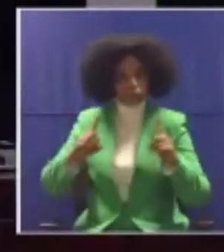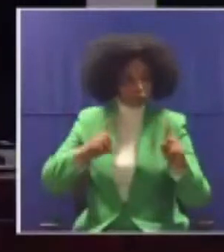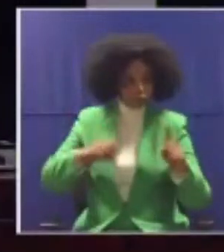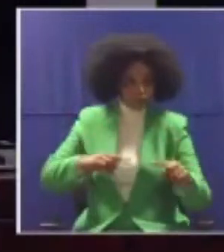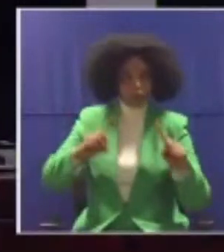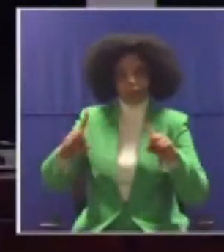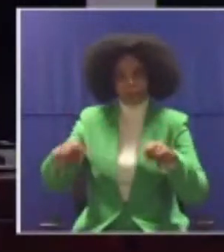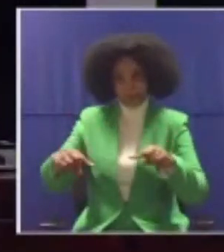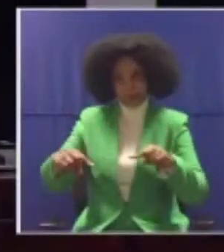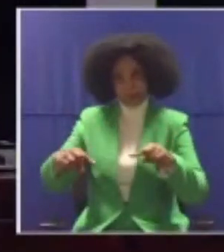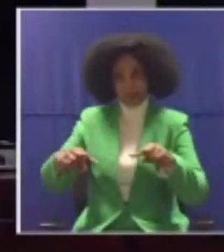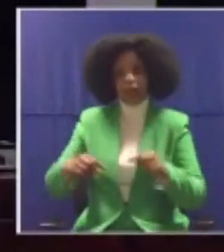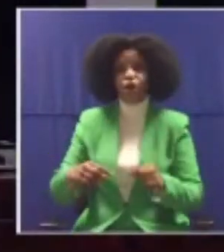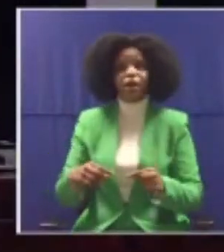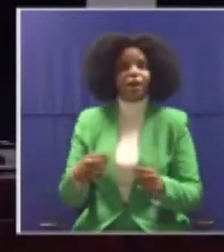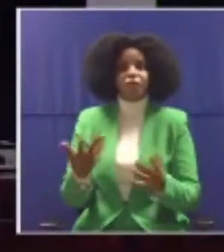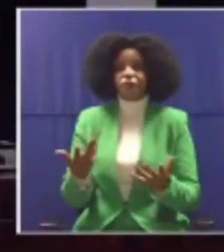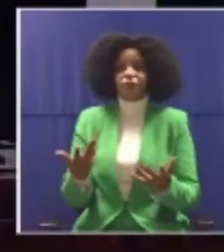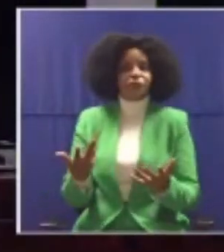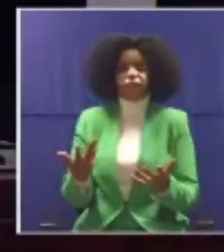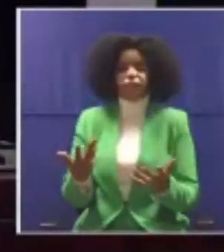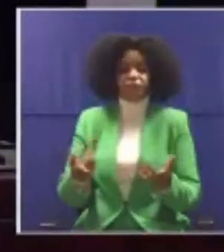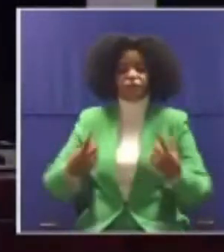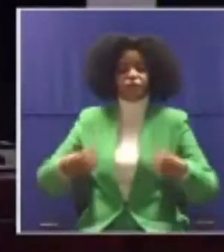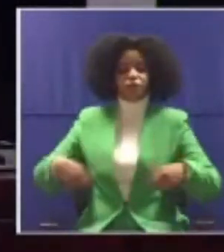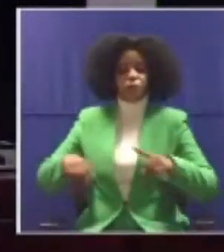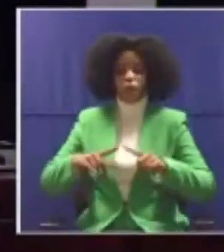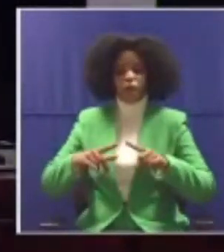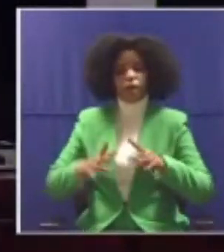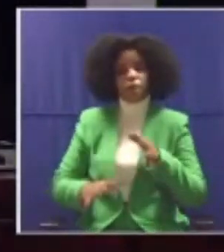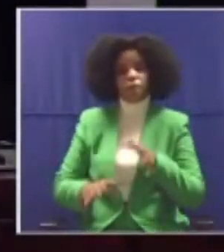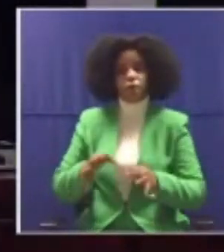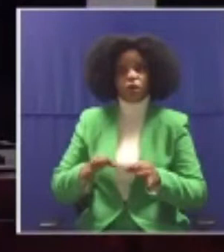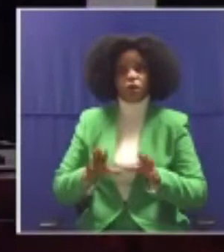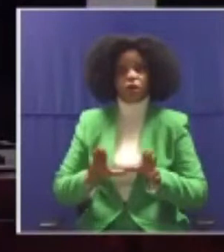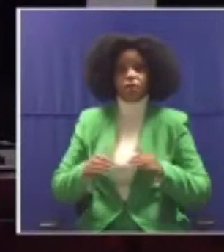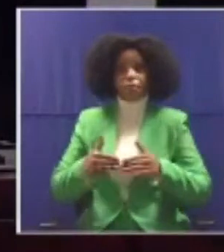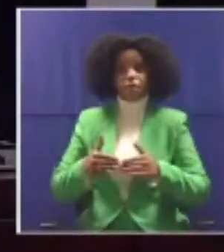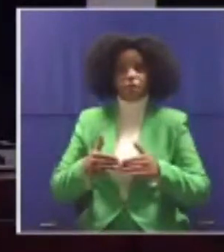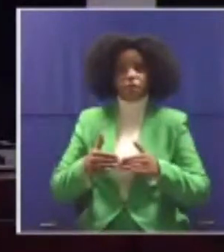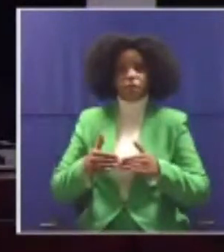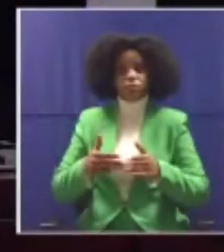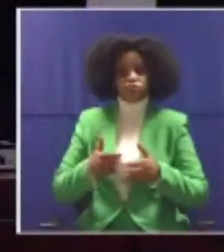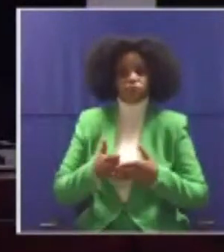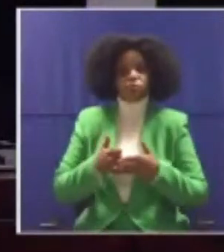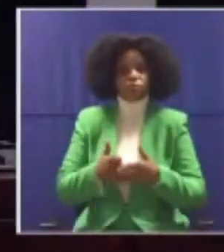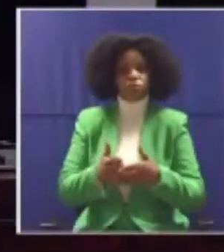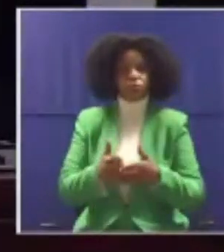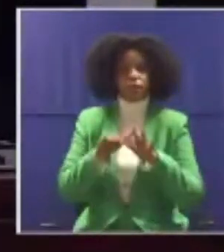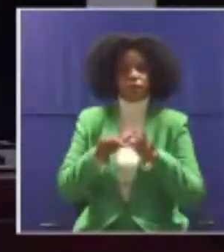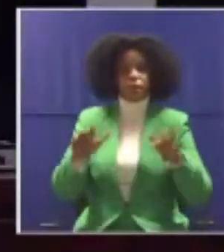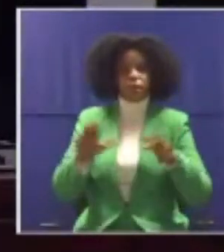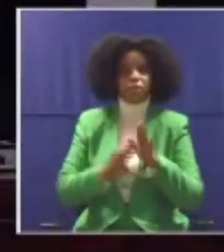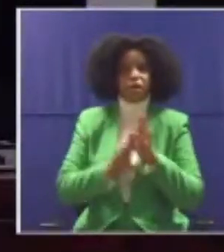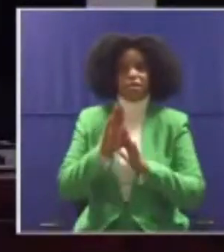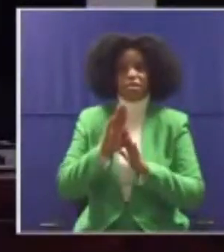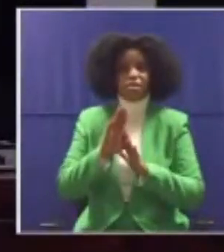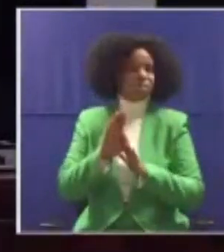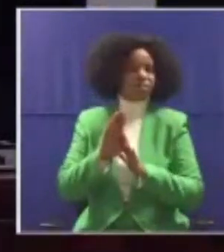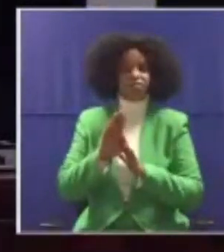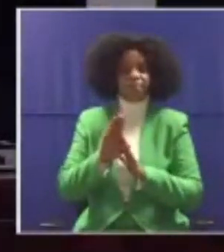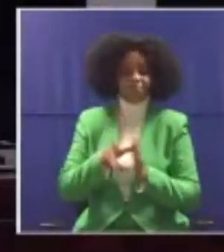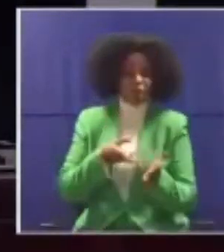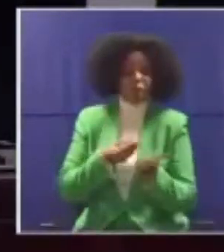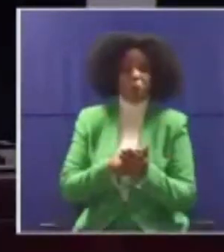as political parties, we will fail our people and our economy will collapse. So the